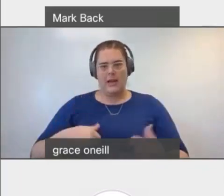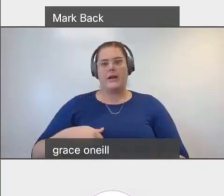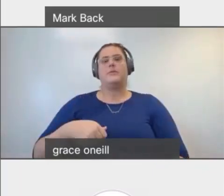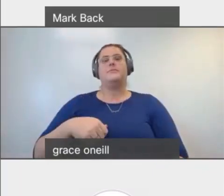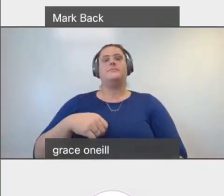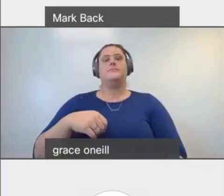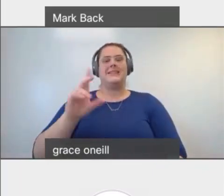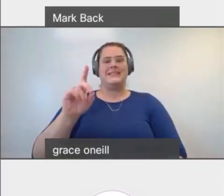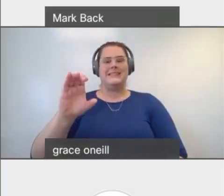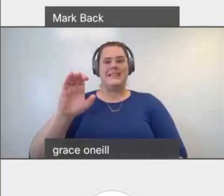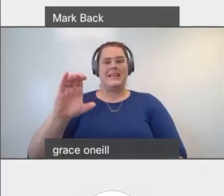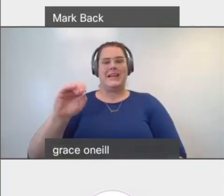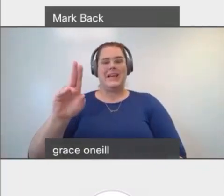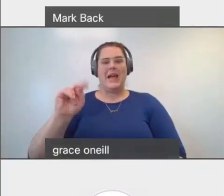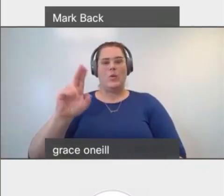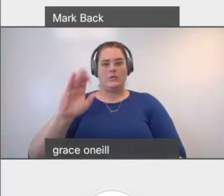it is